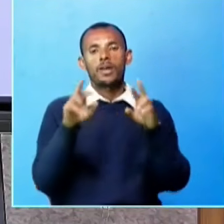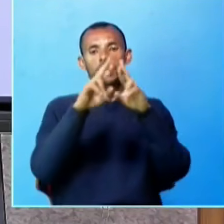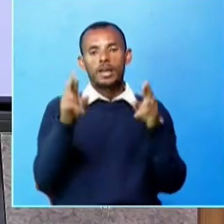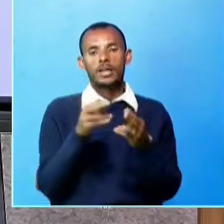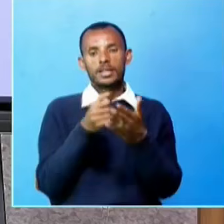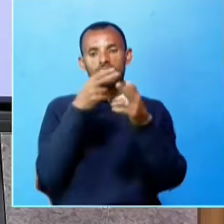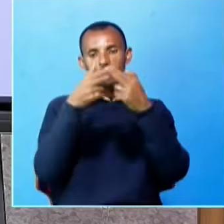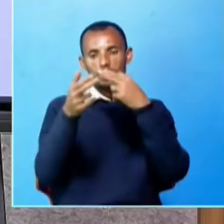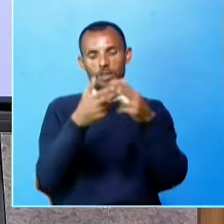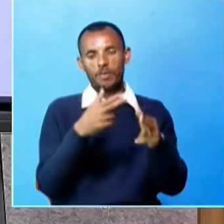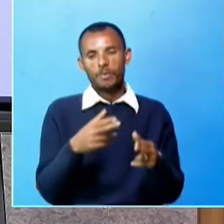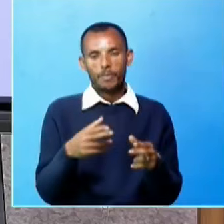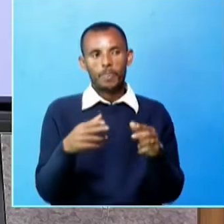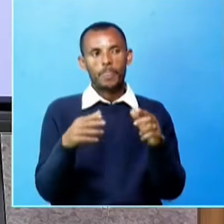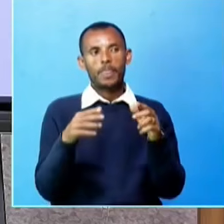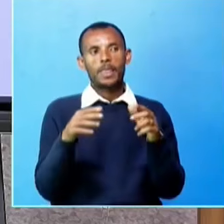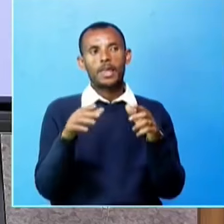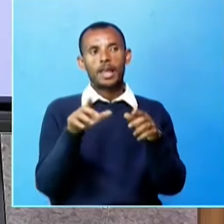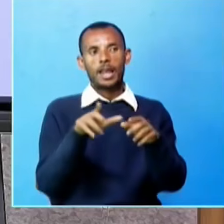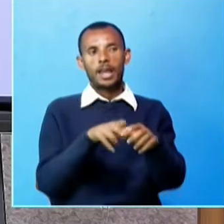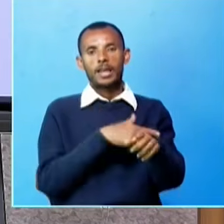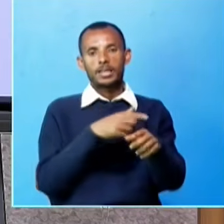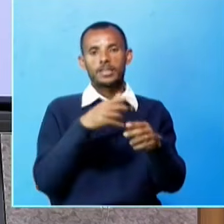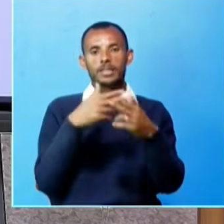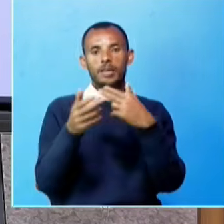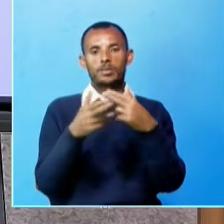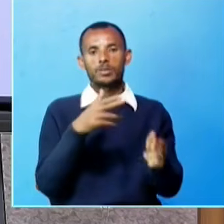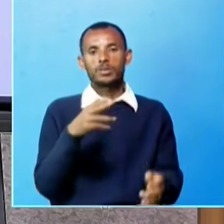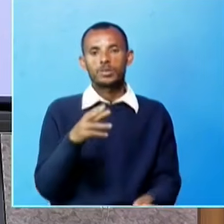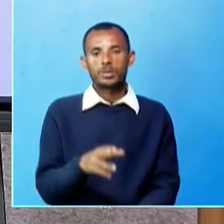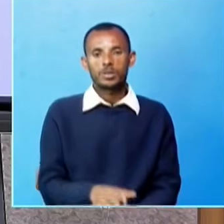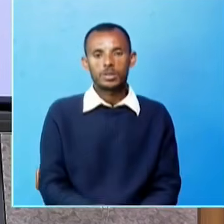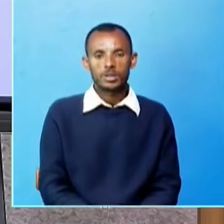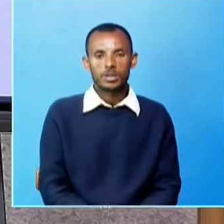product of lengths and widths, right?